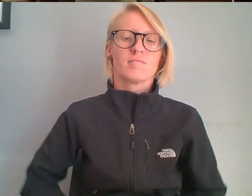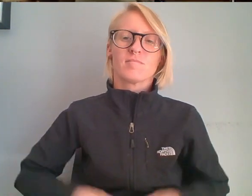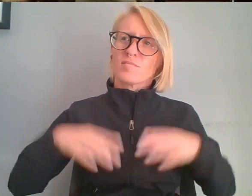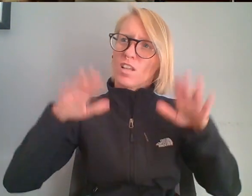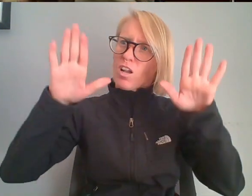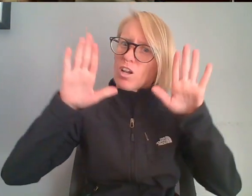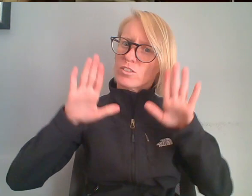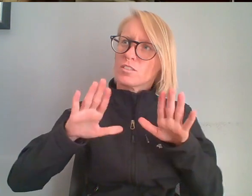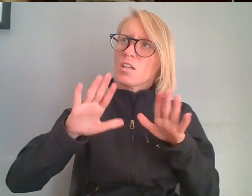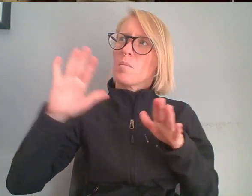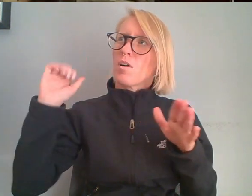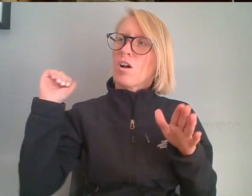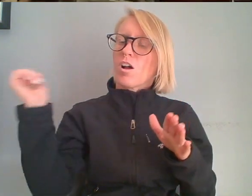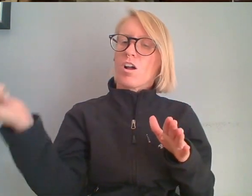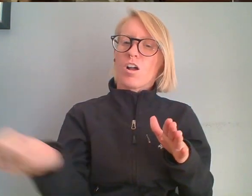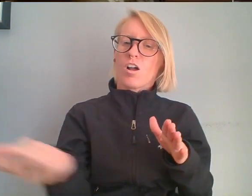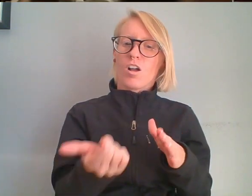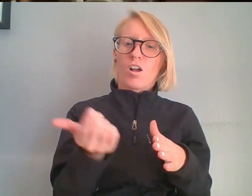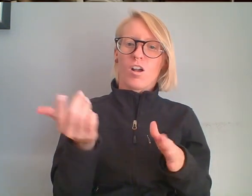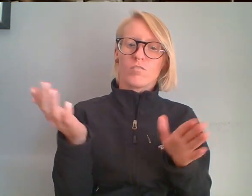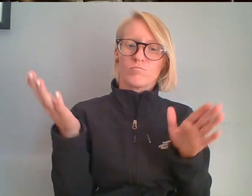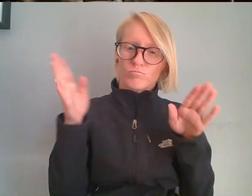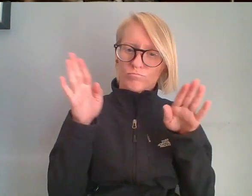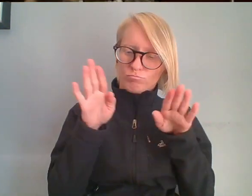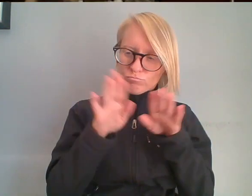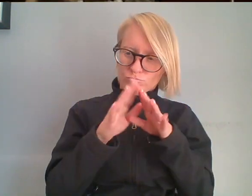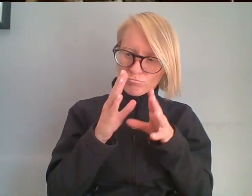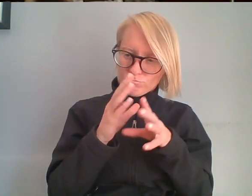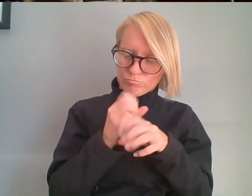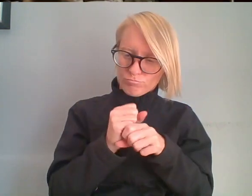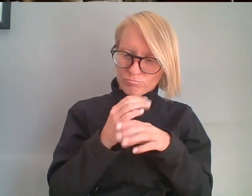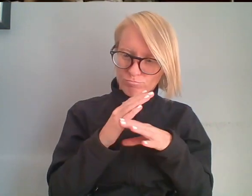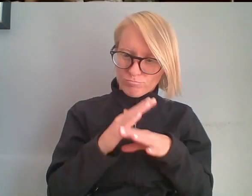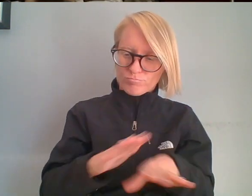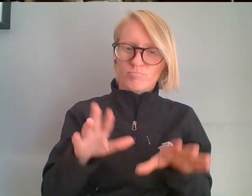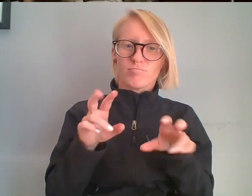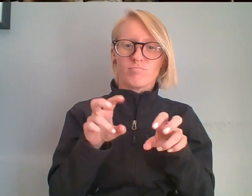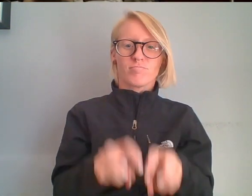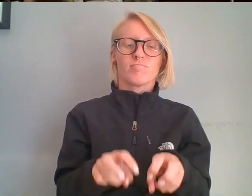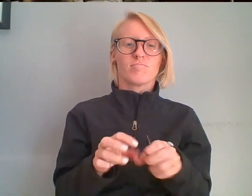Excellent. Let's all close the deal, seal the deal.